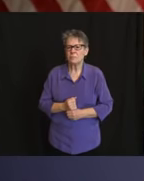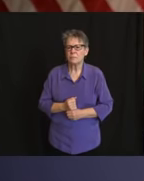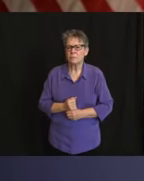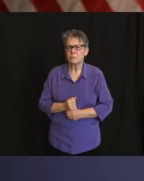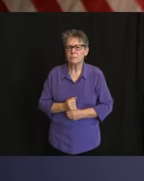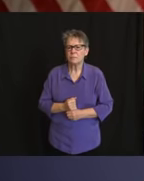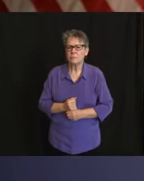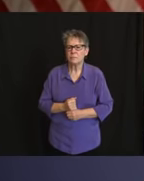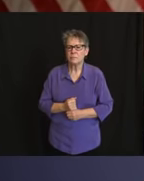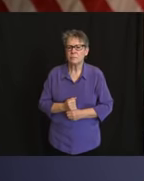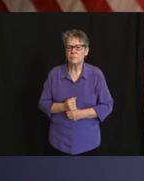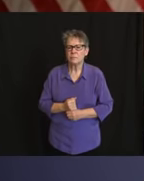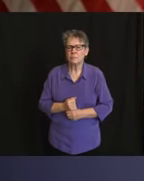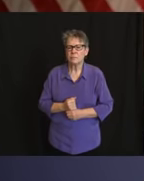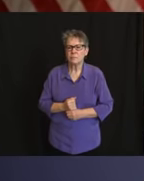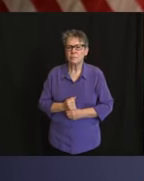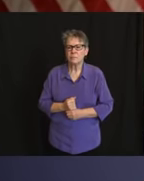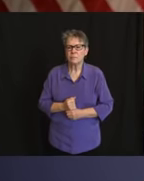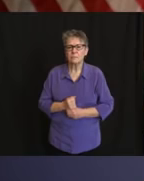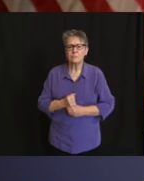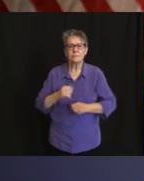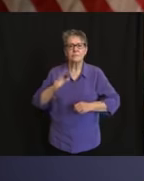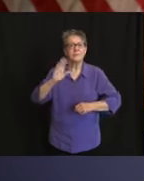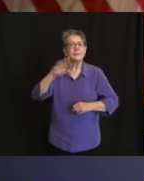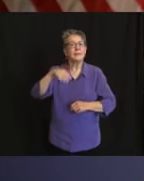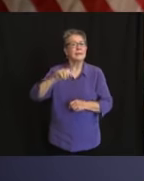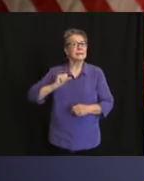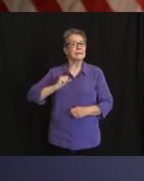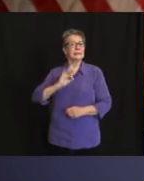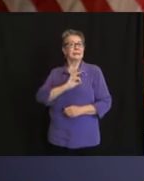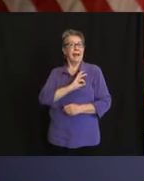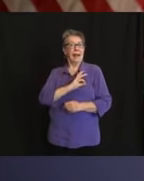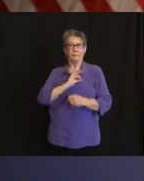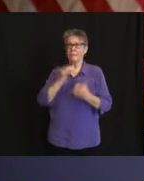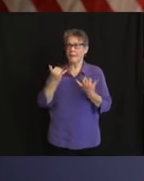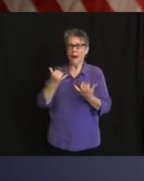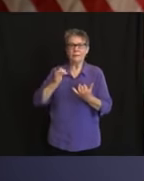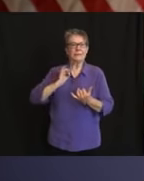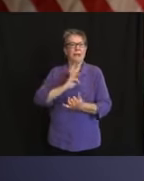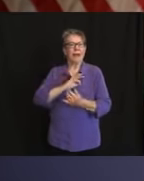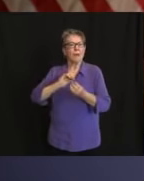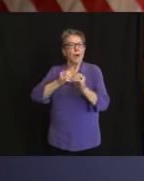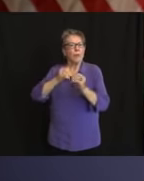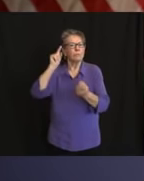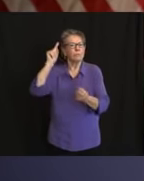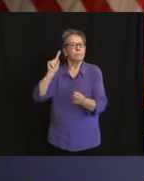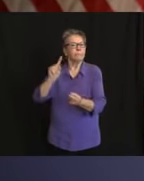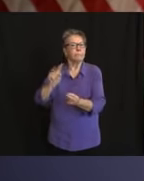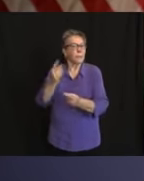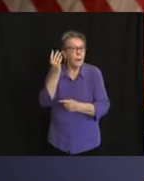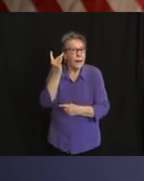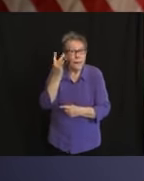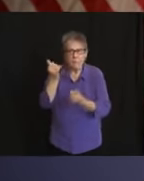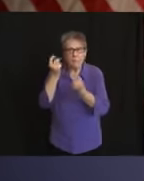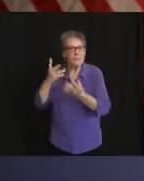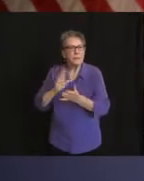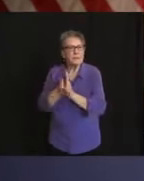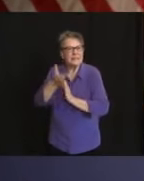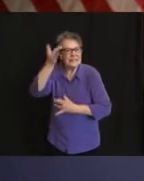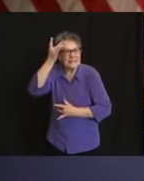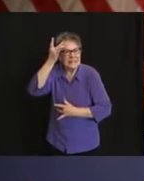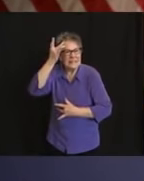of staff and or self-quarantining. And so that combination is turning out sadly, tragically, to be